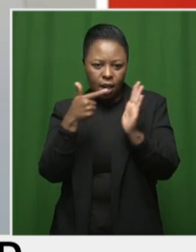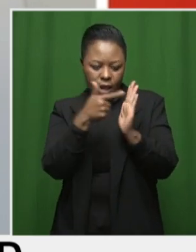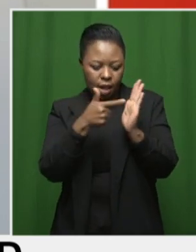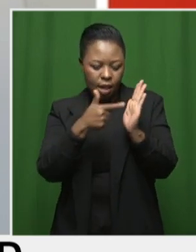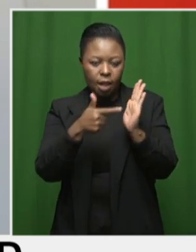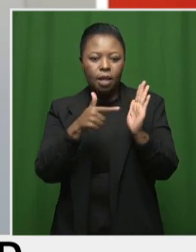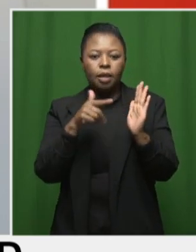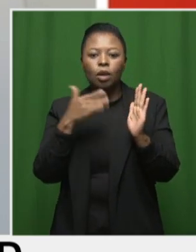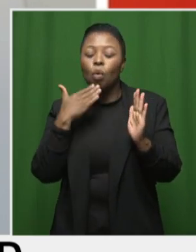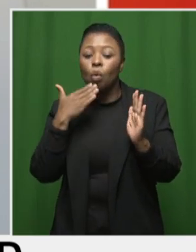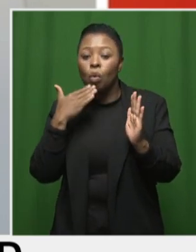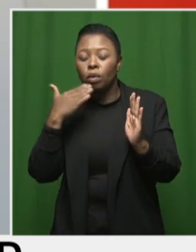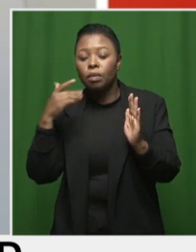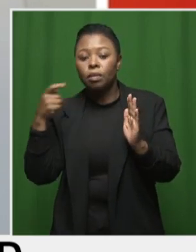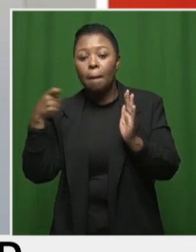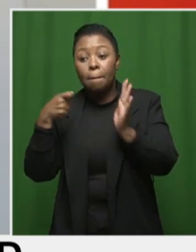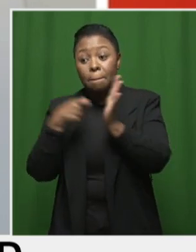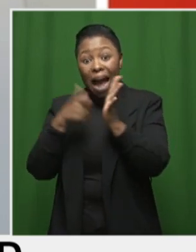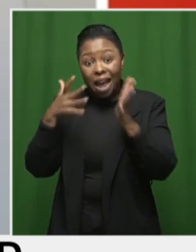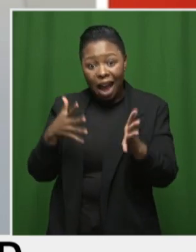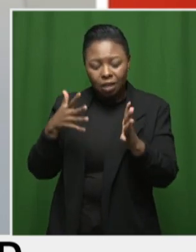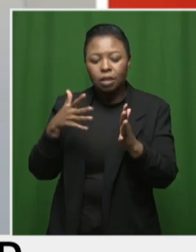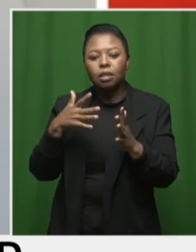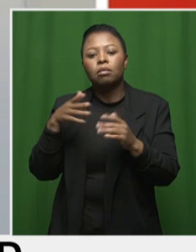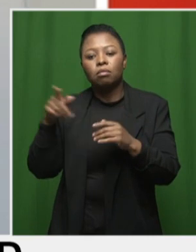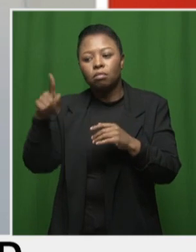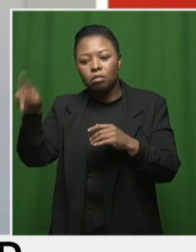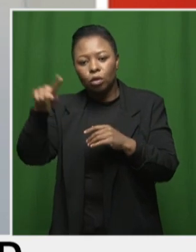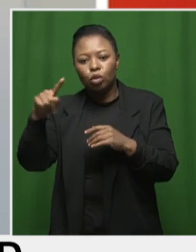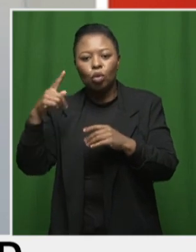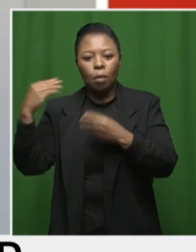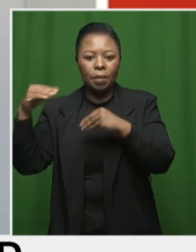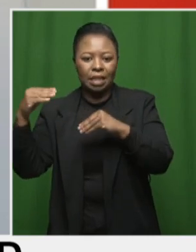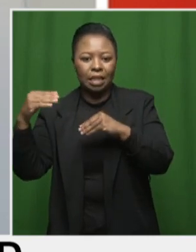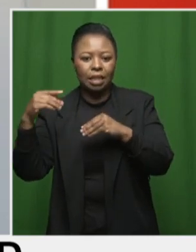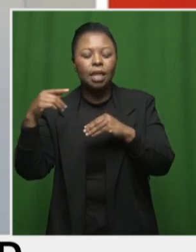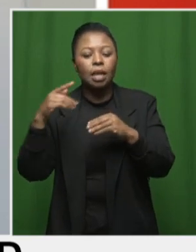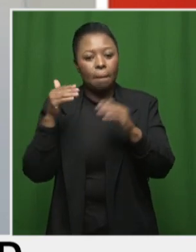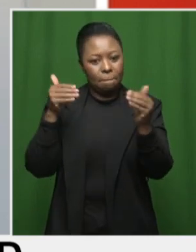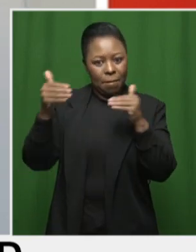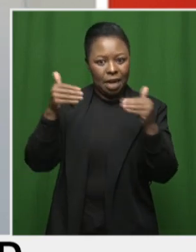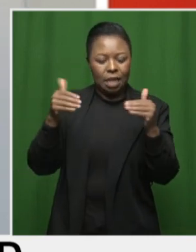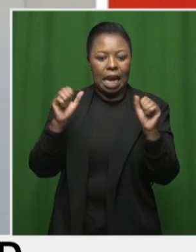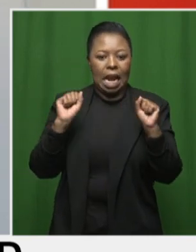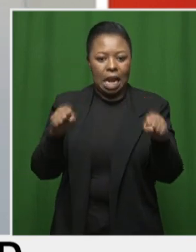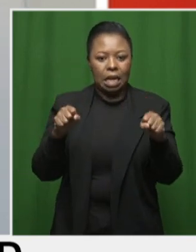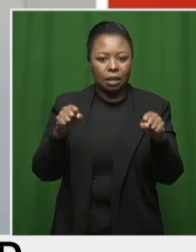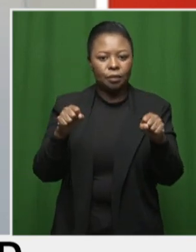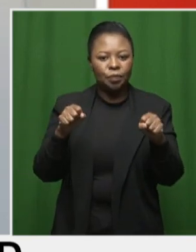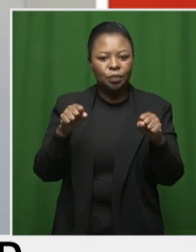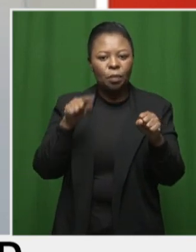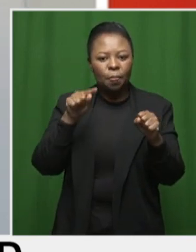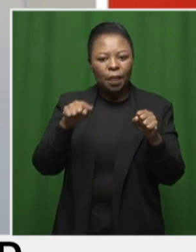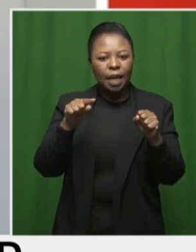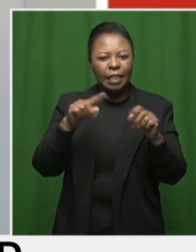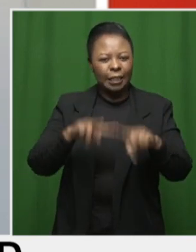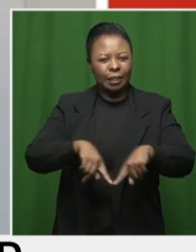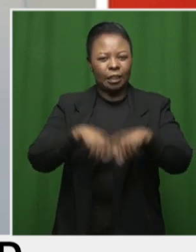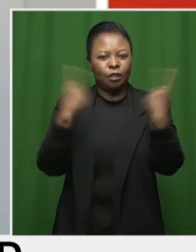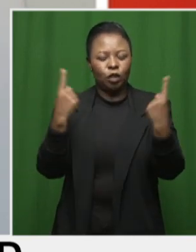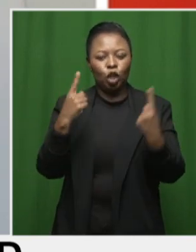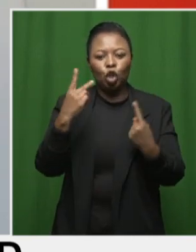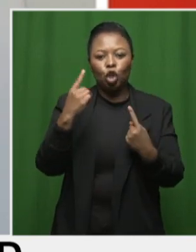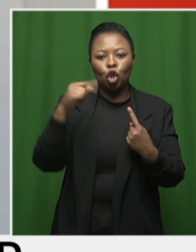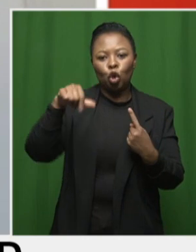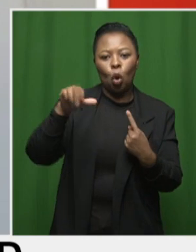and consumers. Merchants benefit from effortlessly creating and managing static or dynamic QR codes